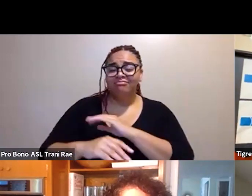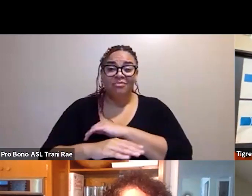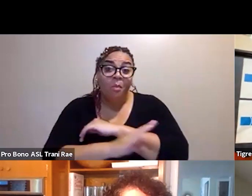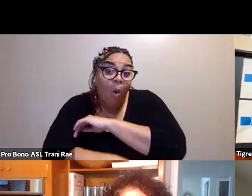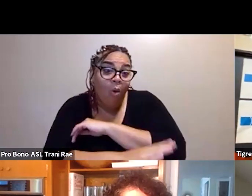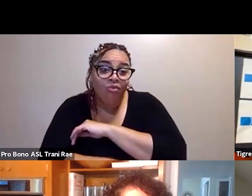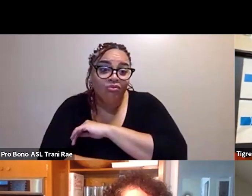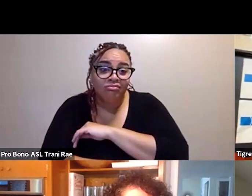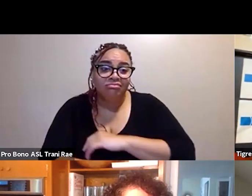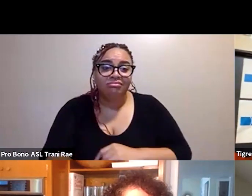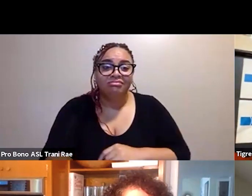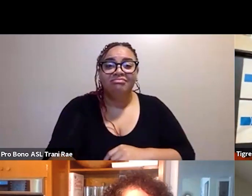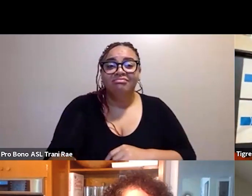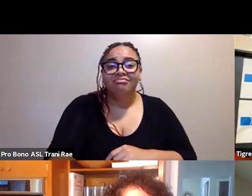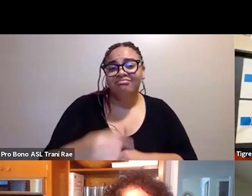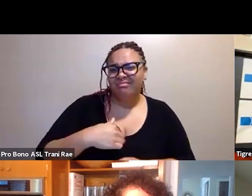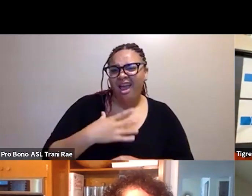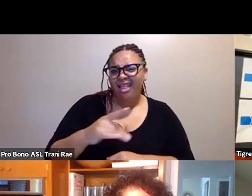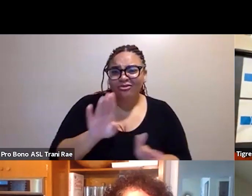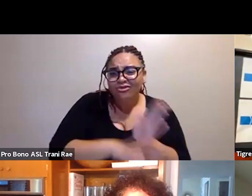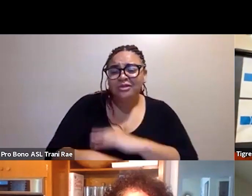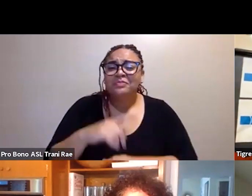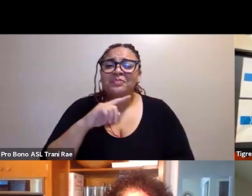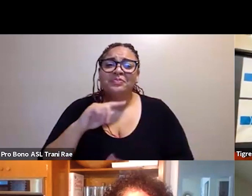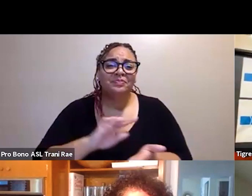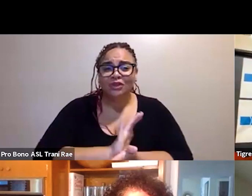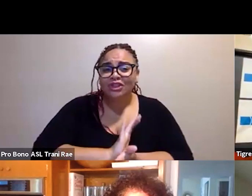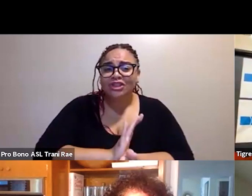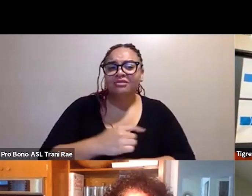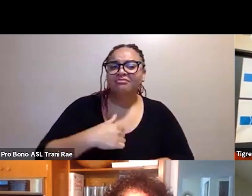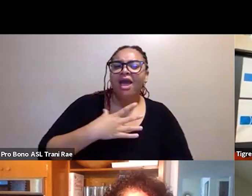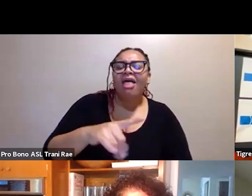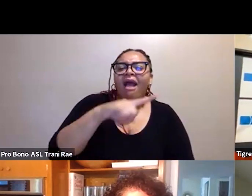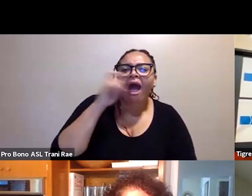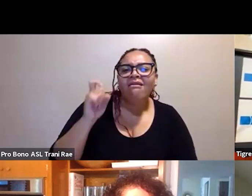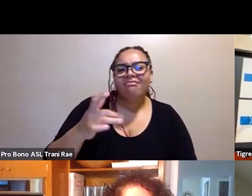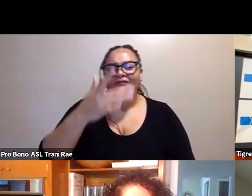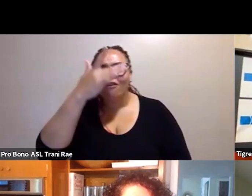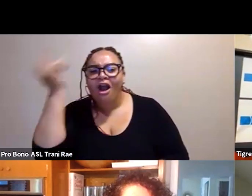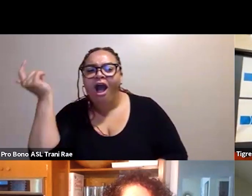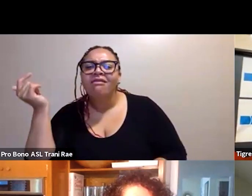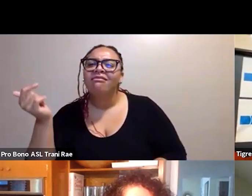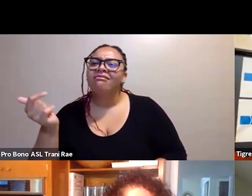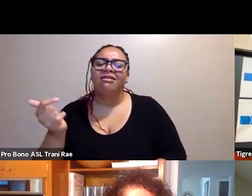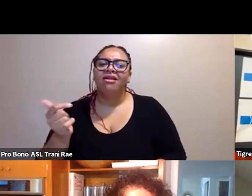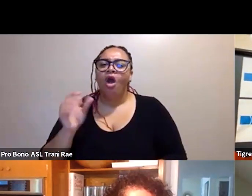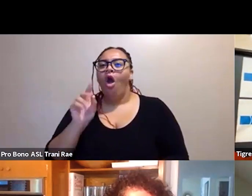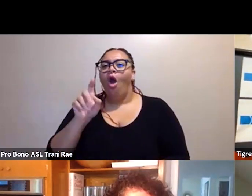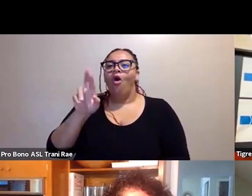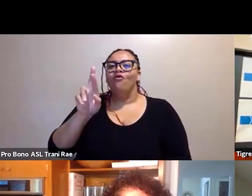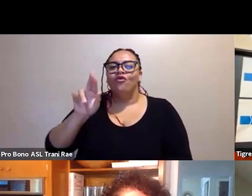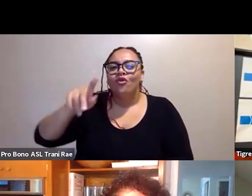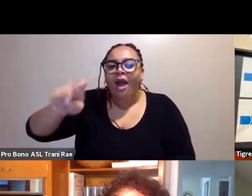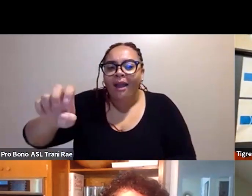I like the ugly, the forgotten, the overripe, the juicy, fizzy extravagance that tastes